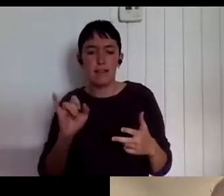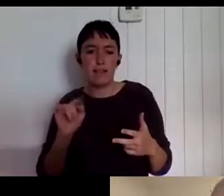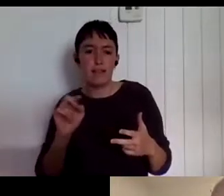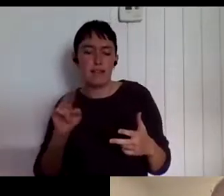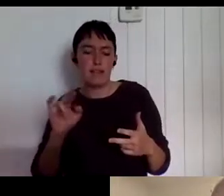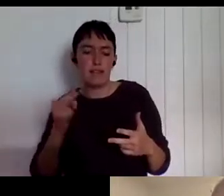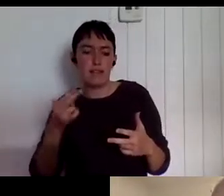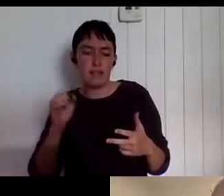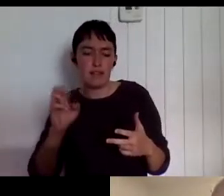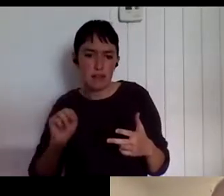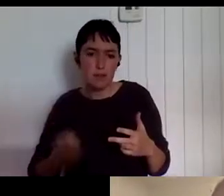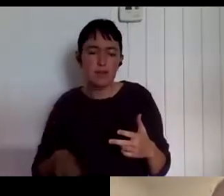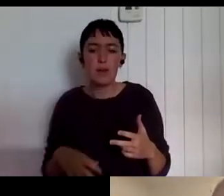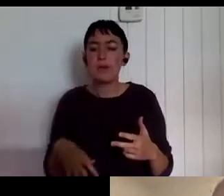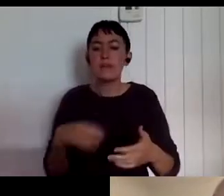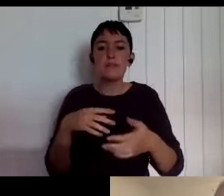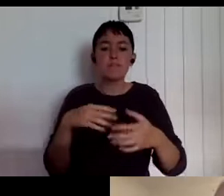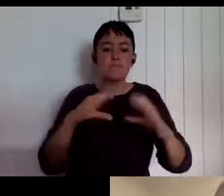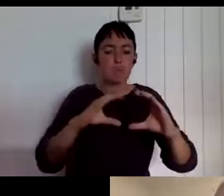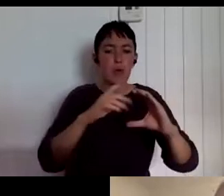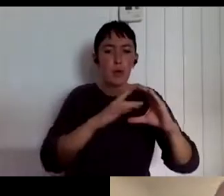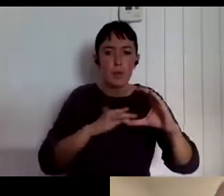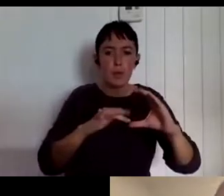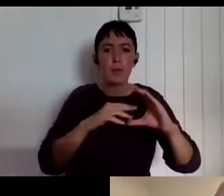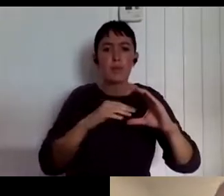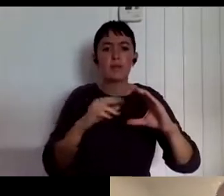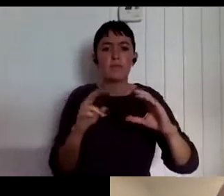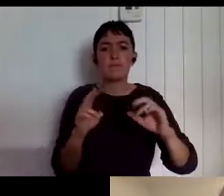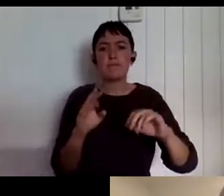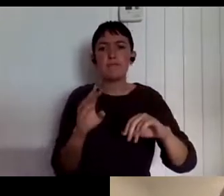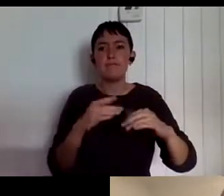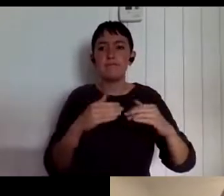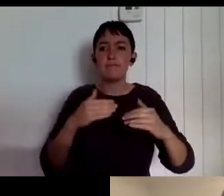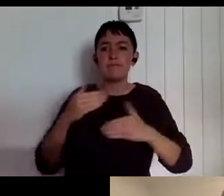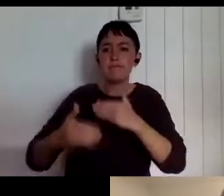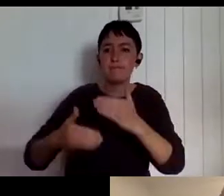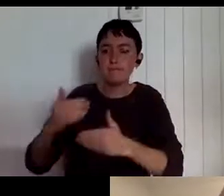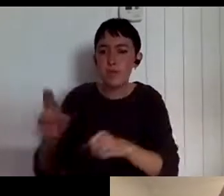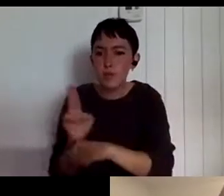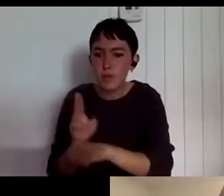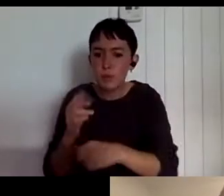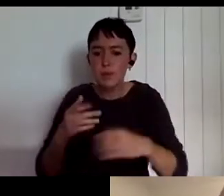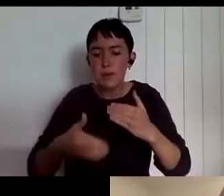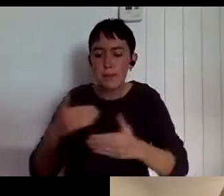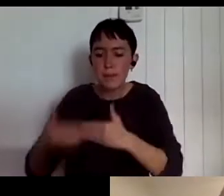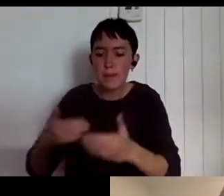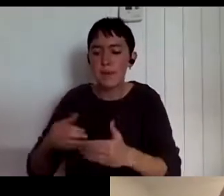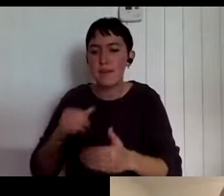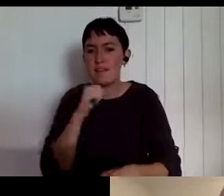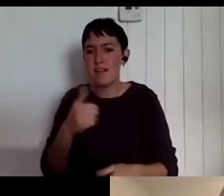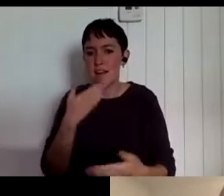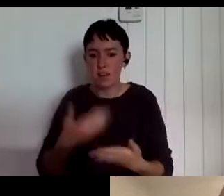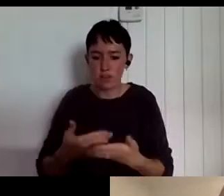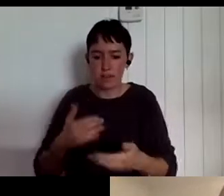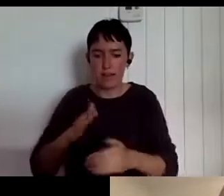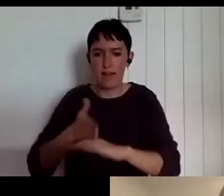so you can't use it anymore. Okay. I'm on board so far. So can you reuse the lithium ions and